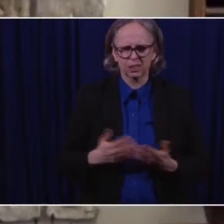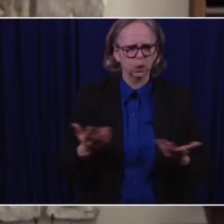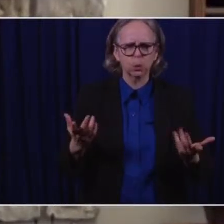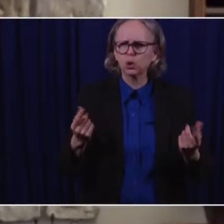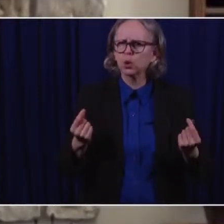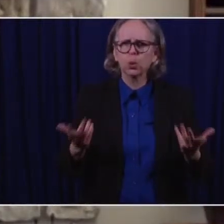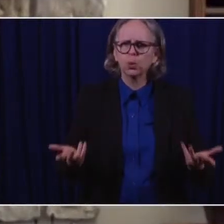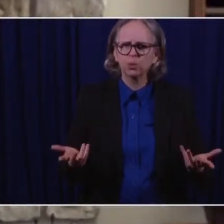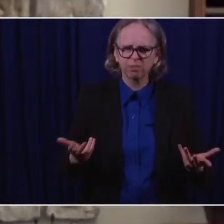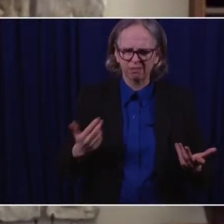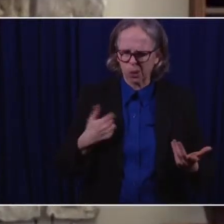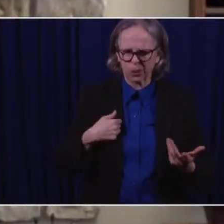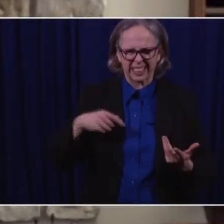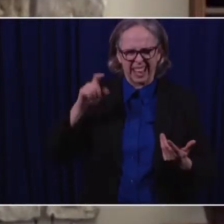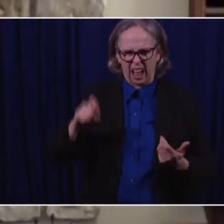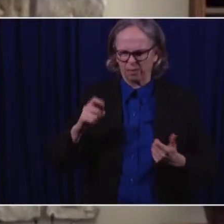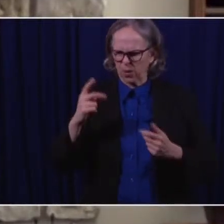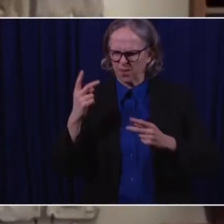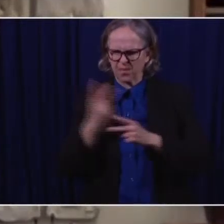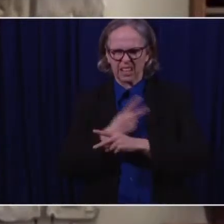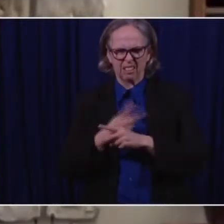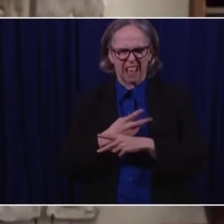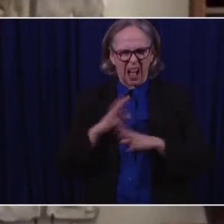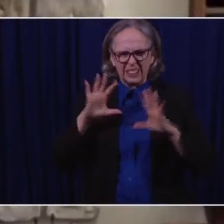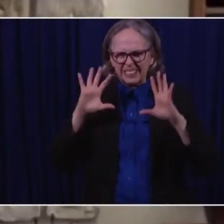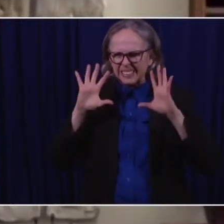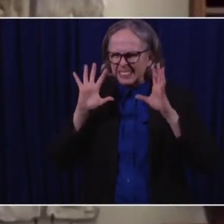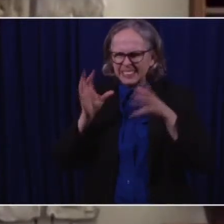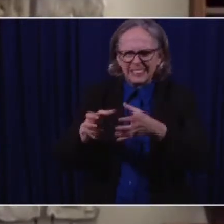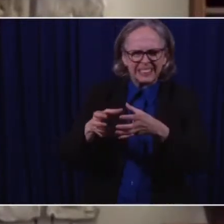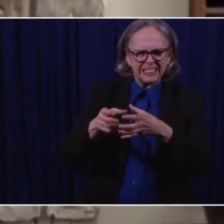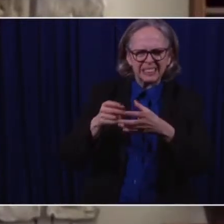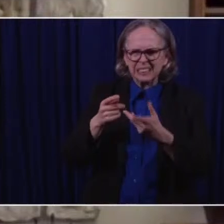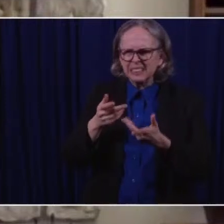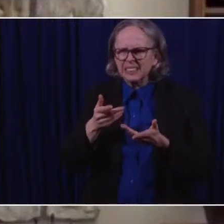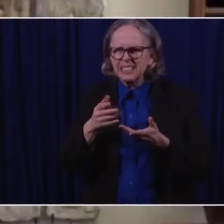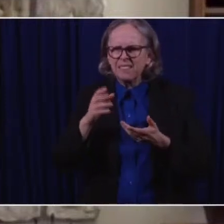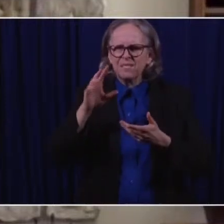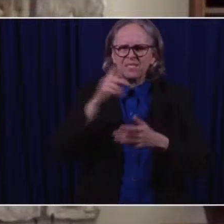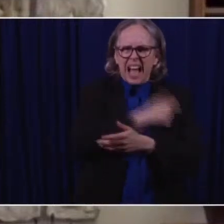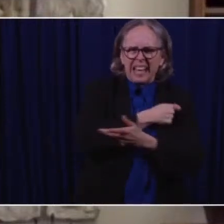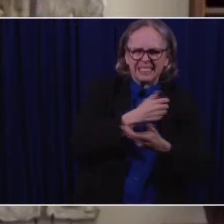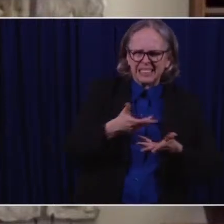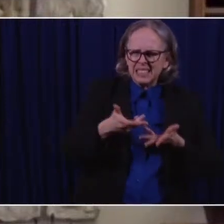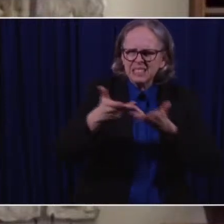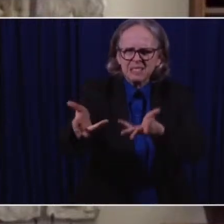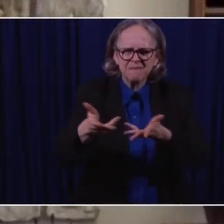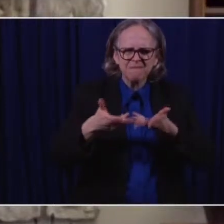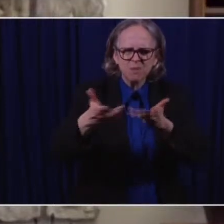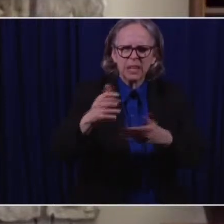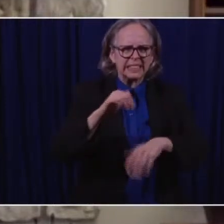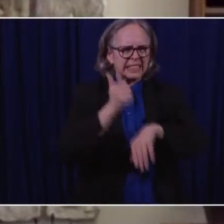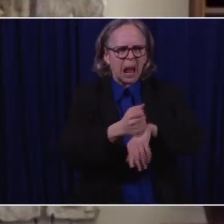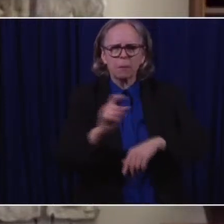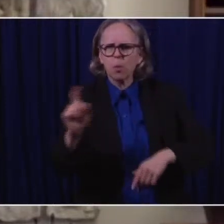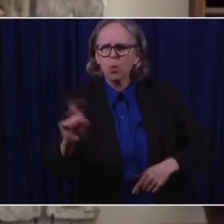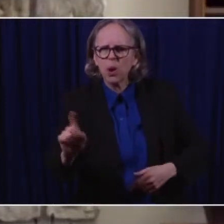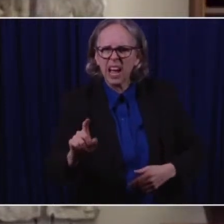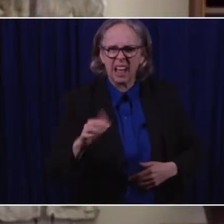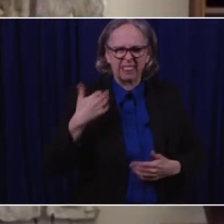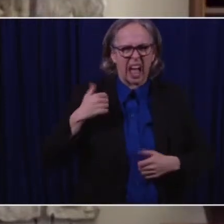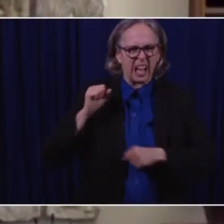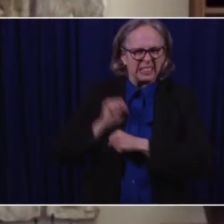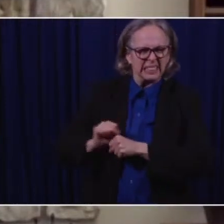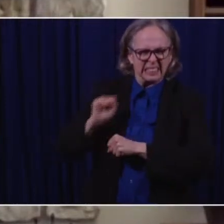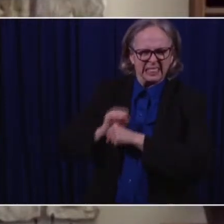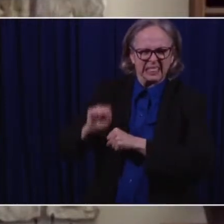this number of the 80-year-olds and above up. I know, for example, of doctors who are literally